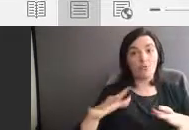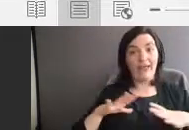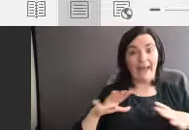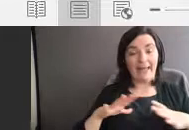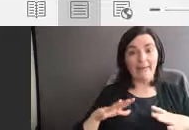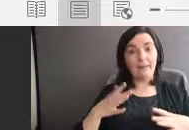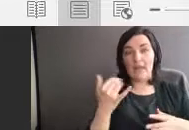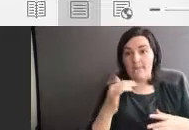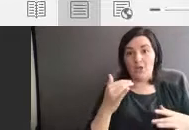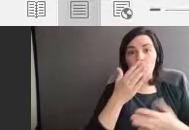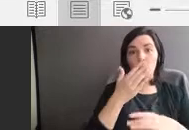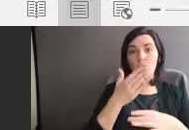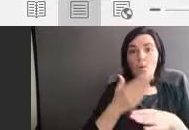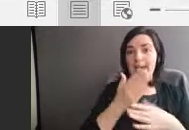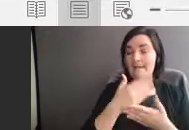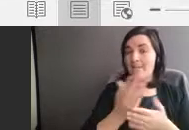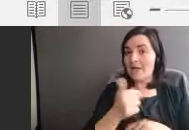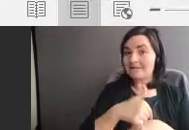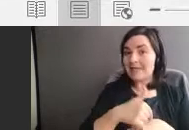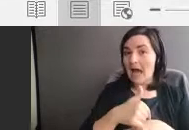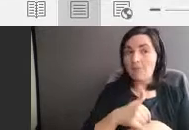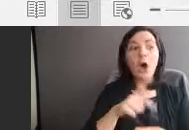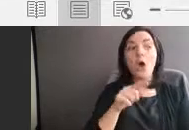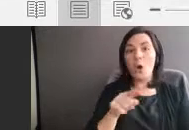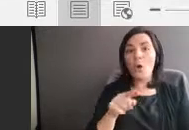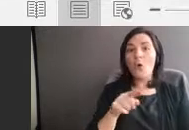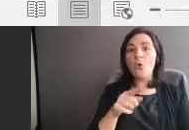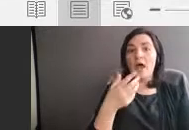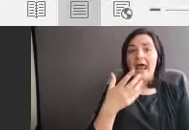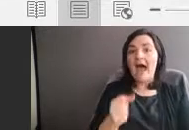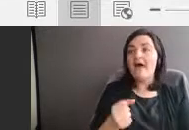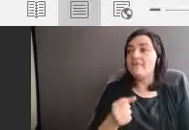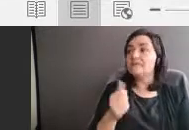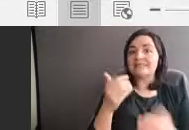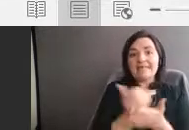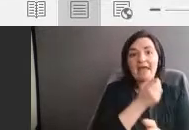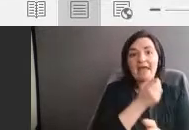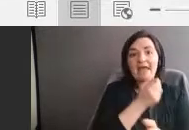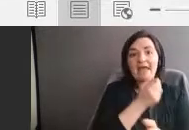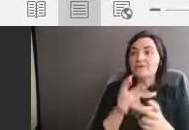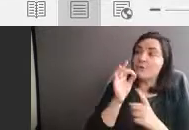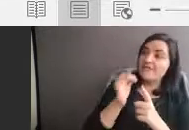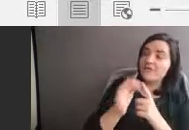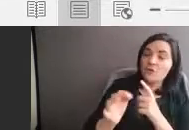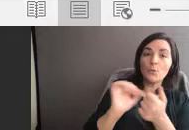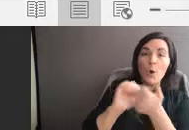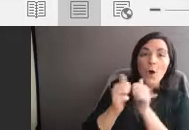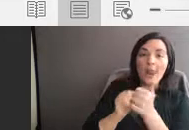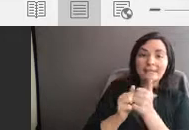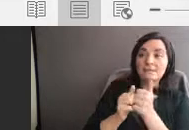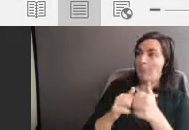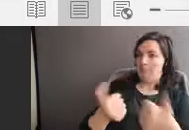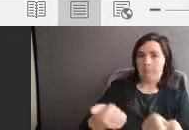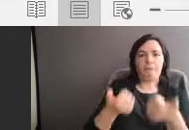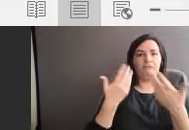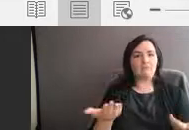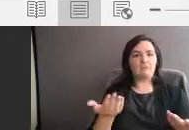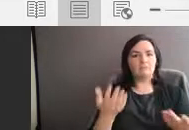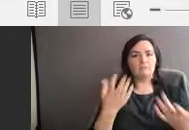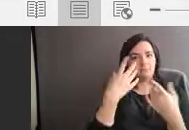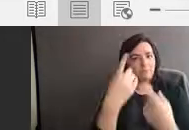to safely interview colleagues in the workplace, that's absolutely